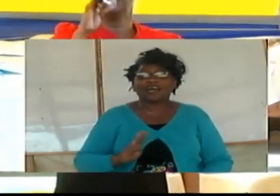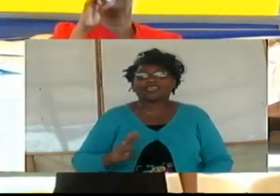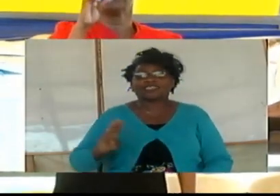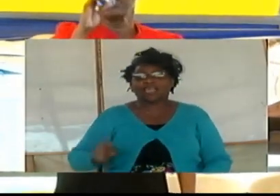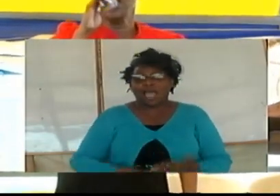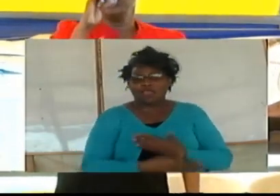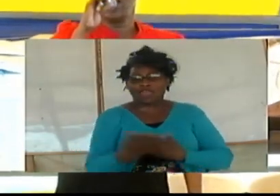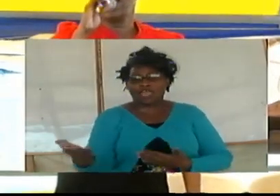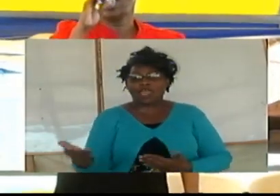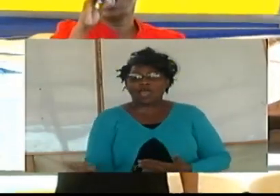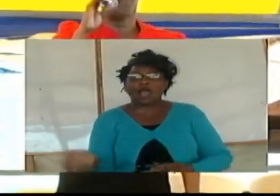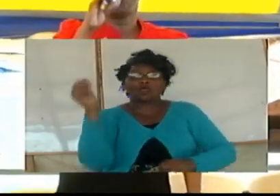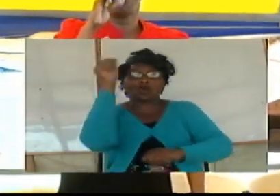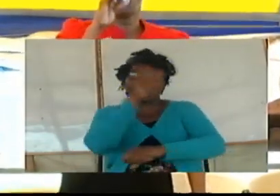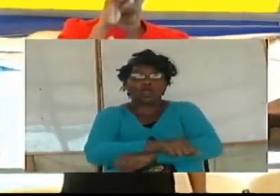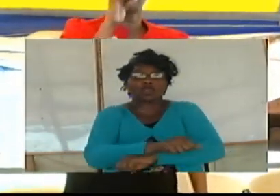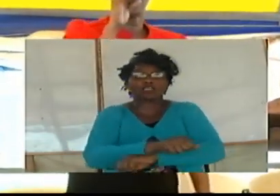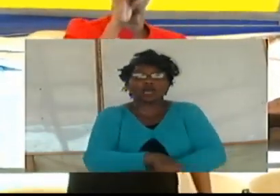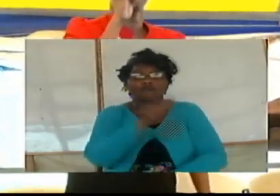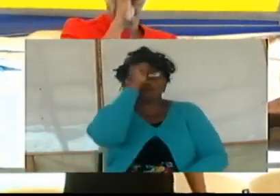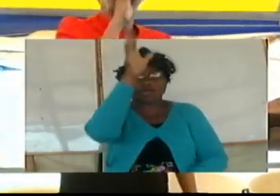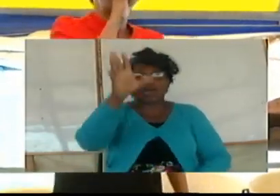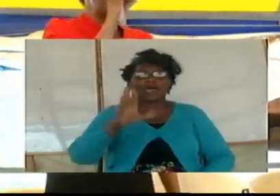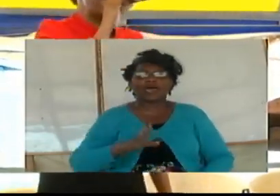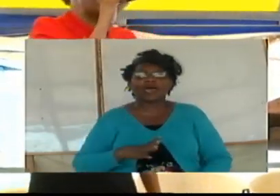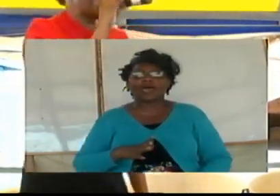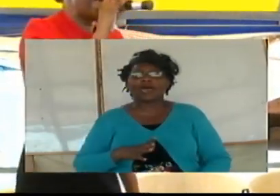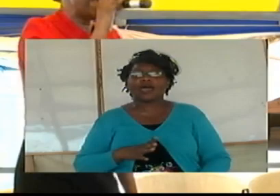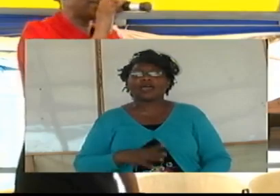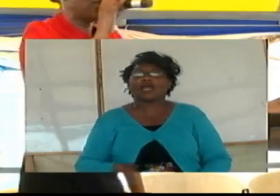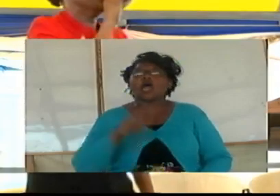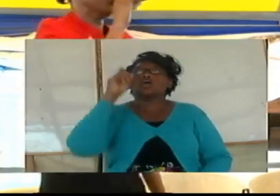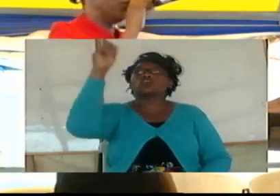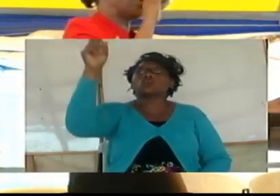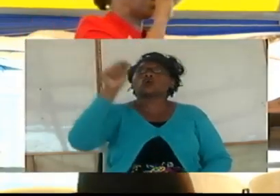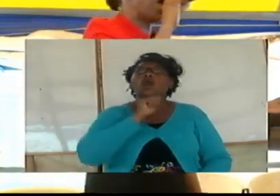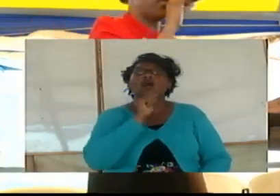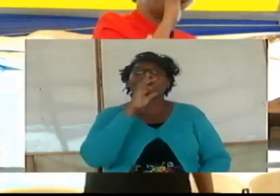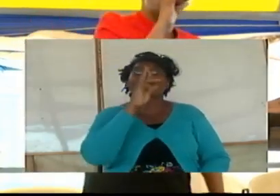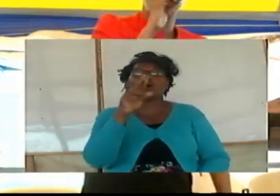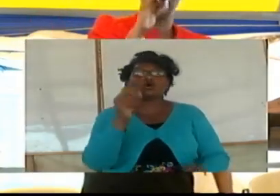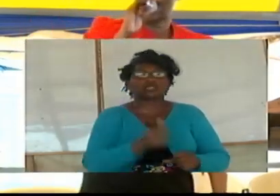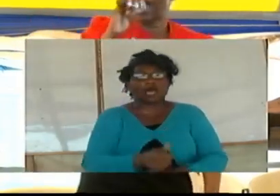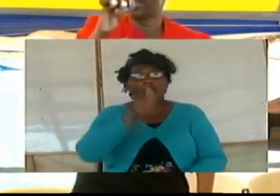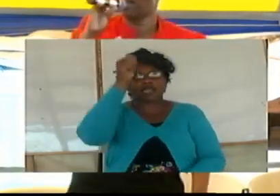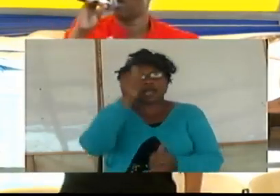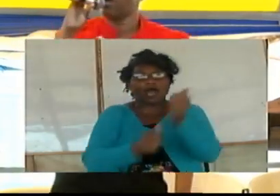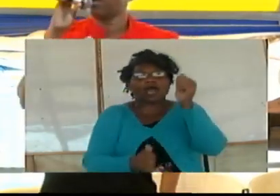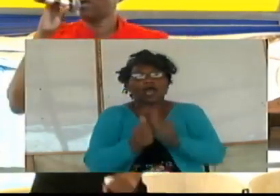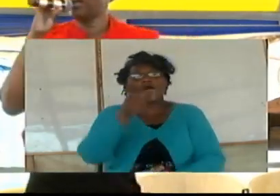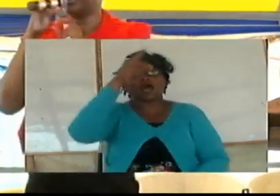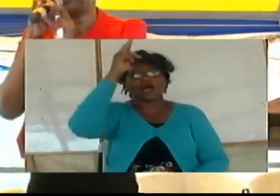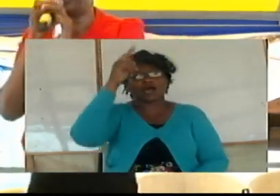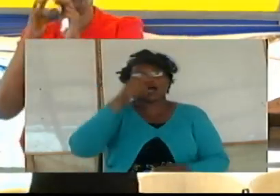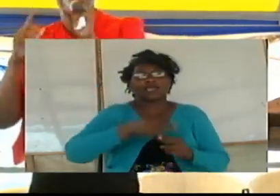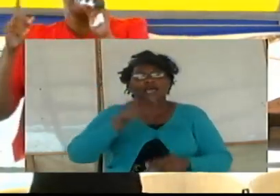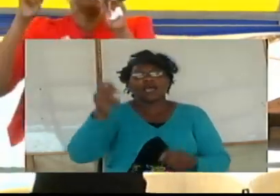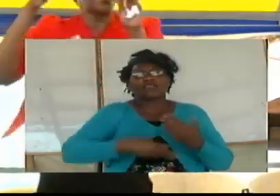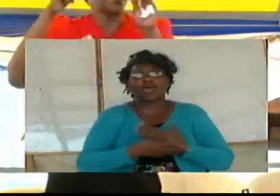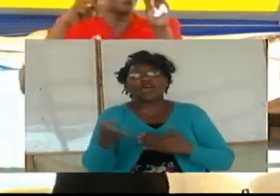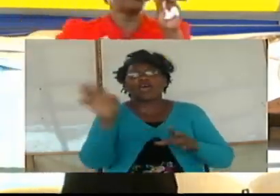gods, they are the works of man. You are the Most High.